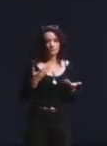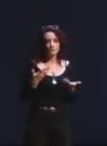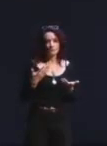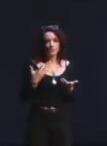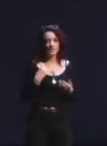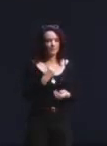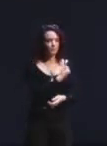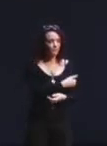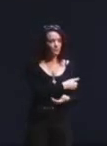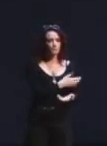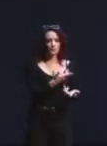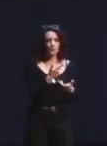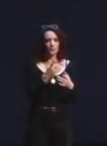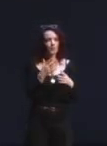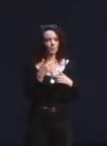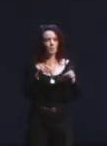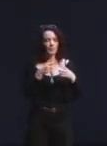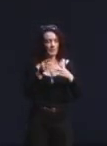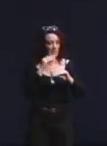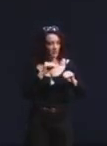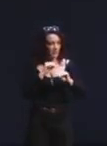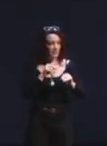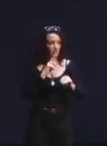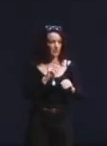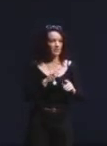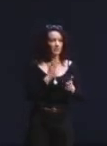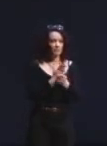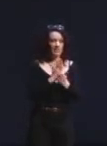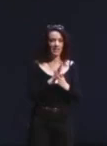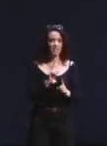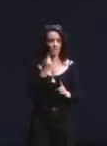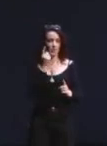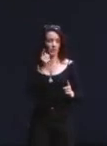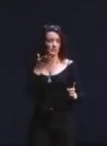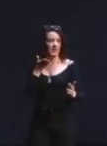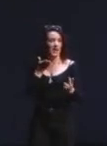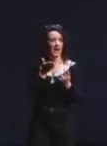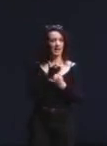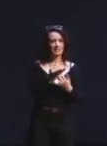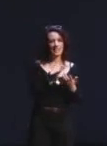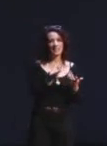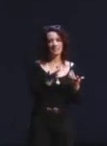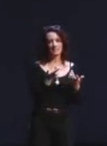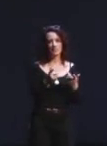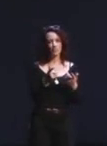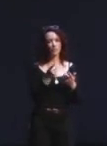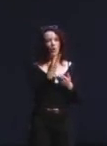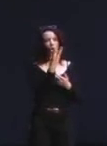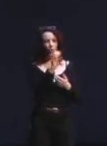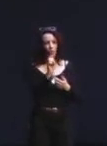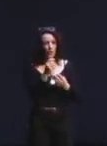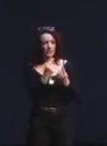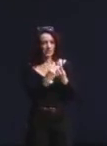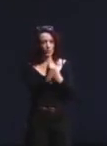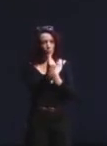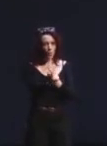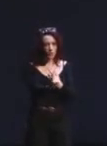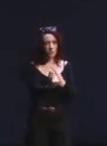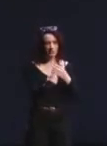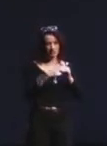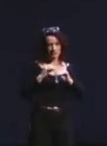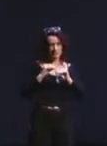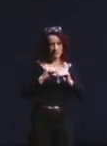National Plan for Music Education, most likely you're going to be receiving first access tuition, 30-to-1 teaching in schools. You may be able to